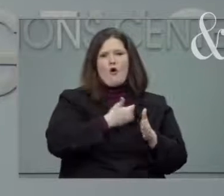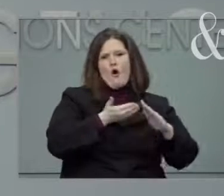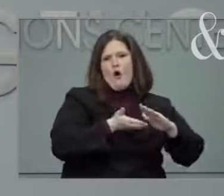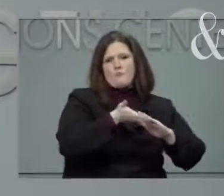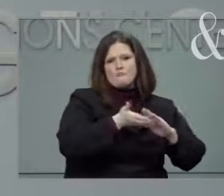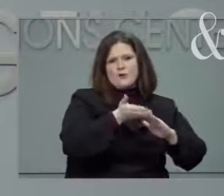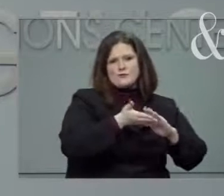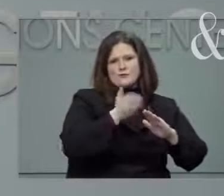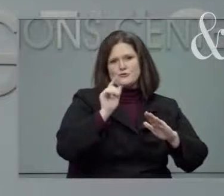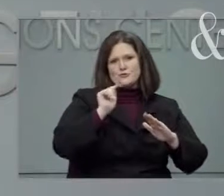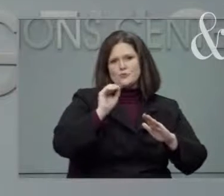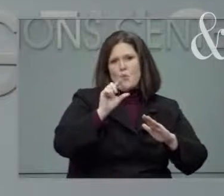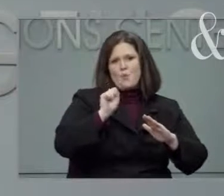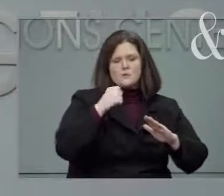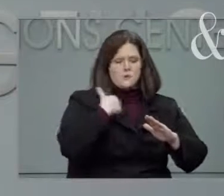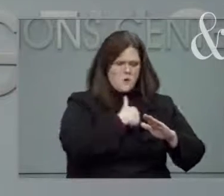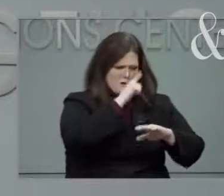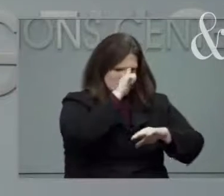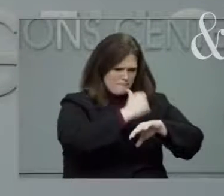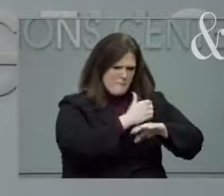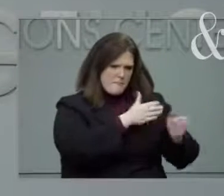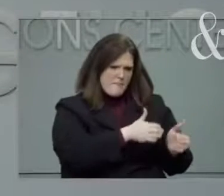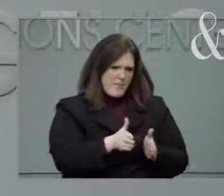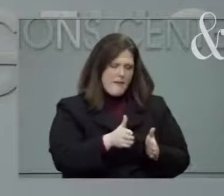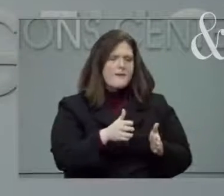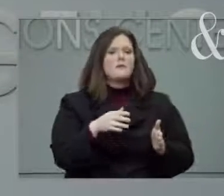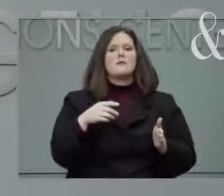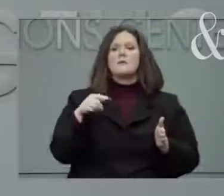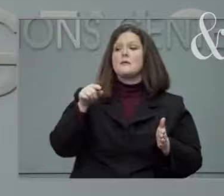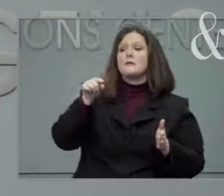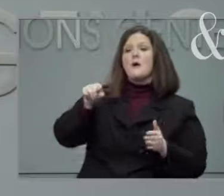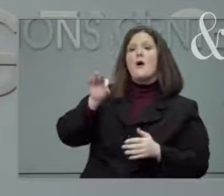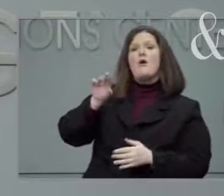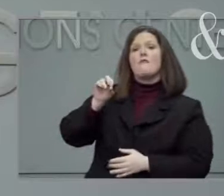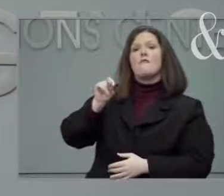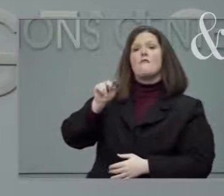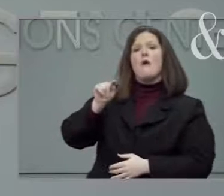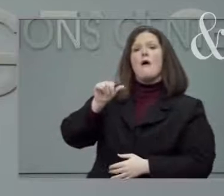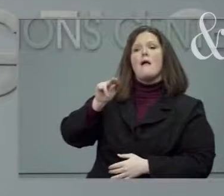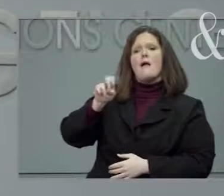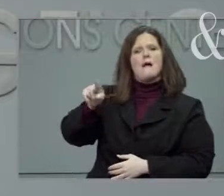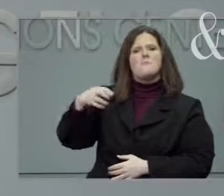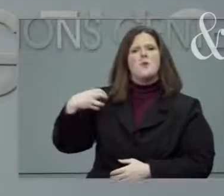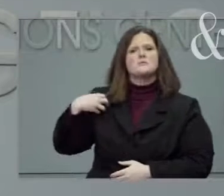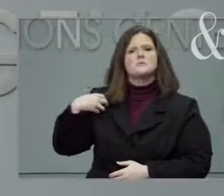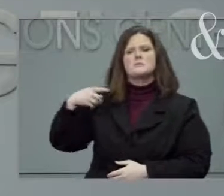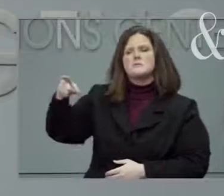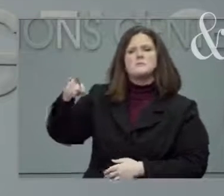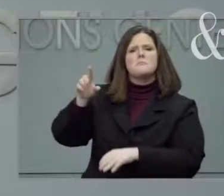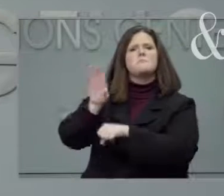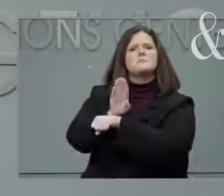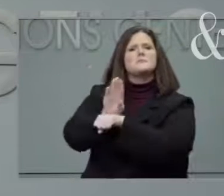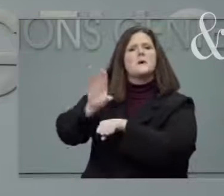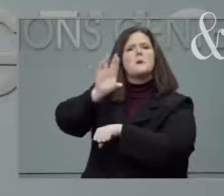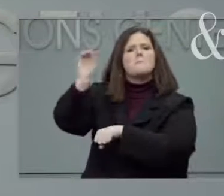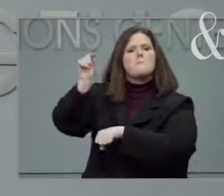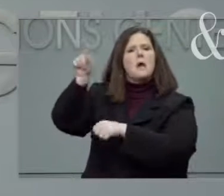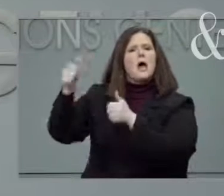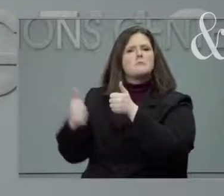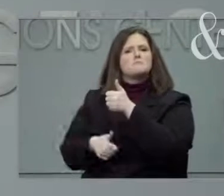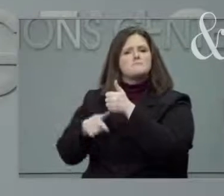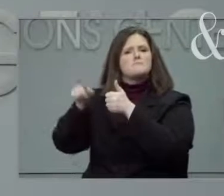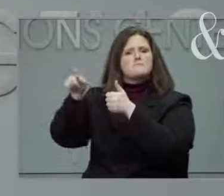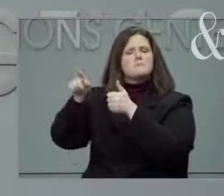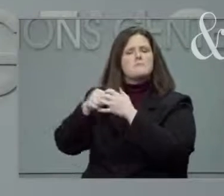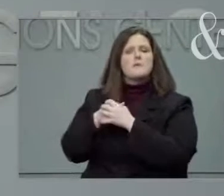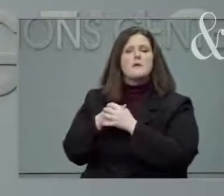is that as we work with frontline essential workers, obviously they have an employer, and that allows for a partnership between the vaccinating provider